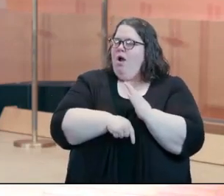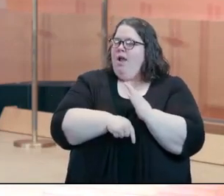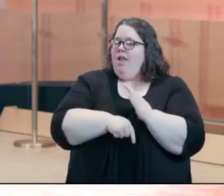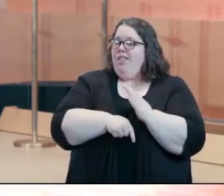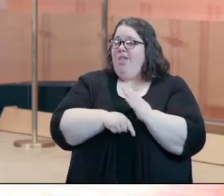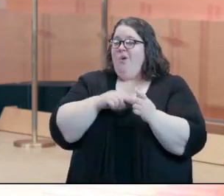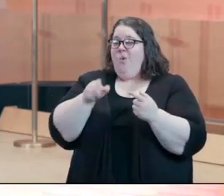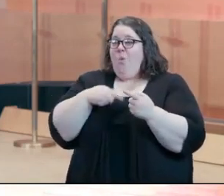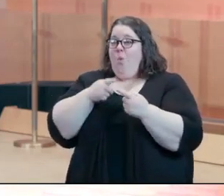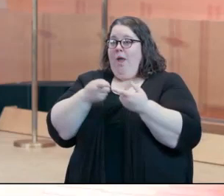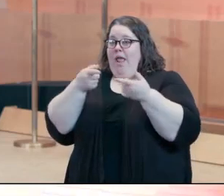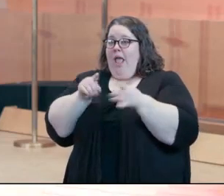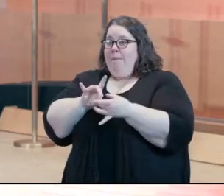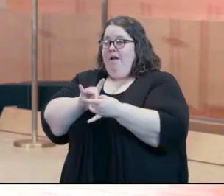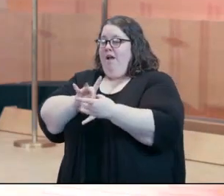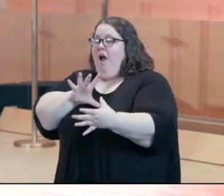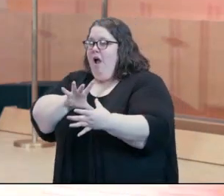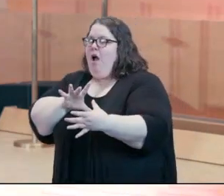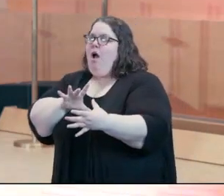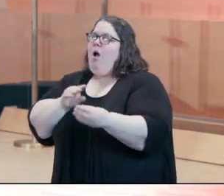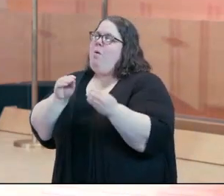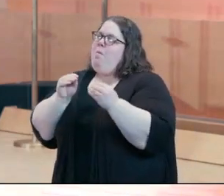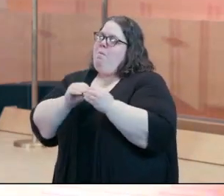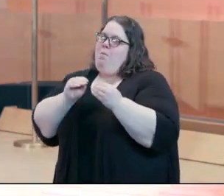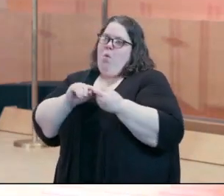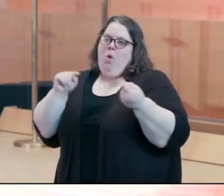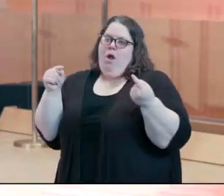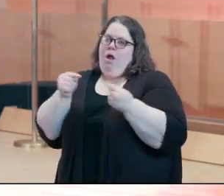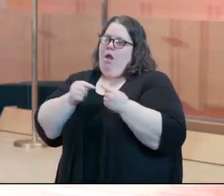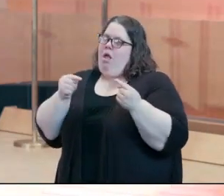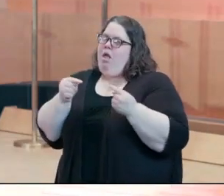pain associated when it's torn apart.